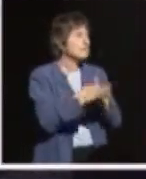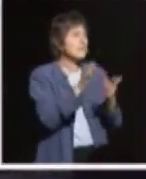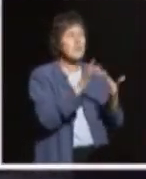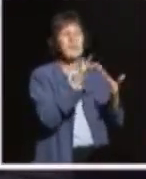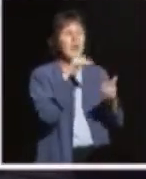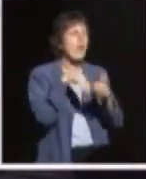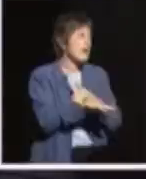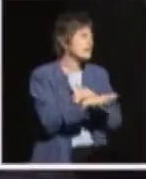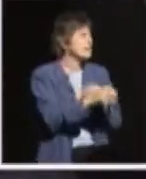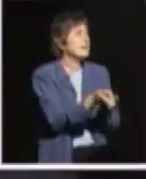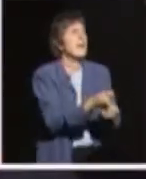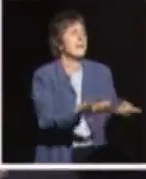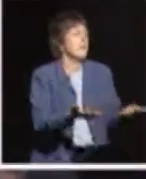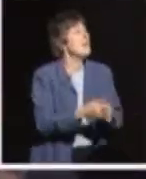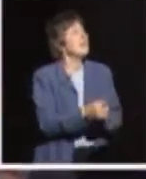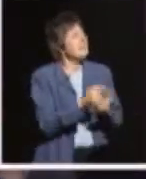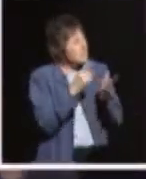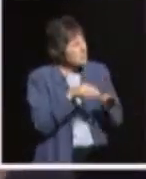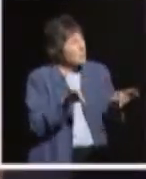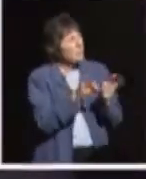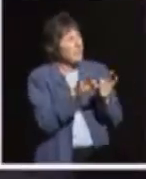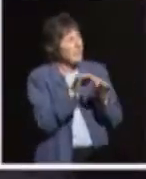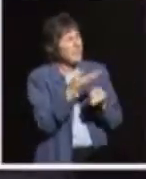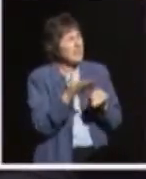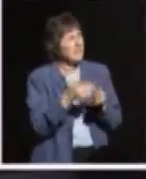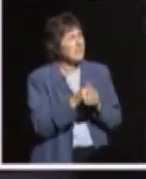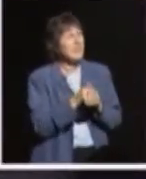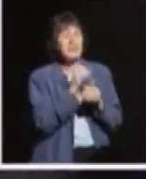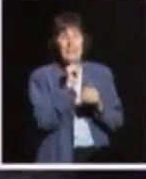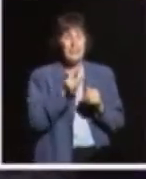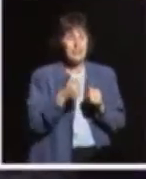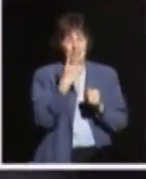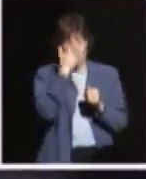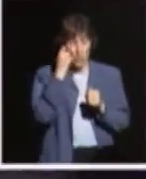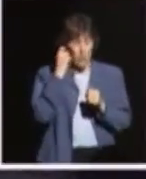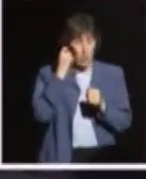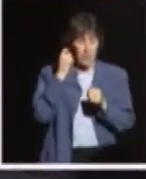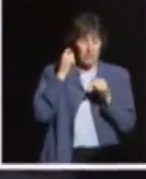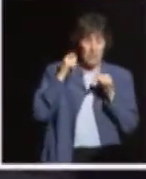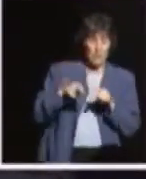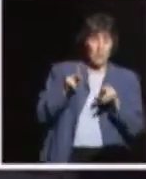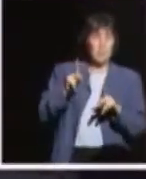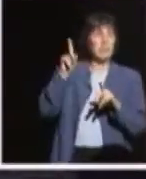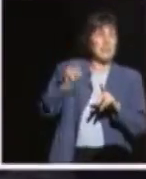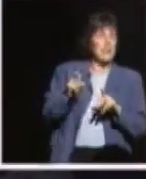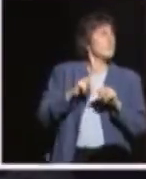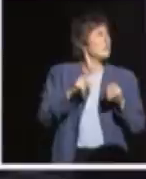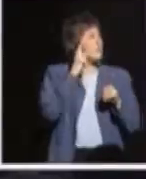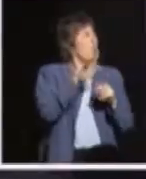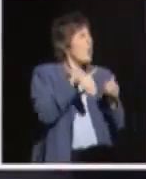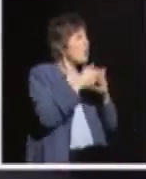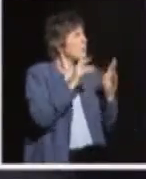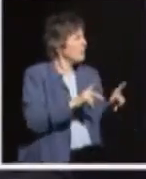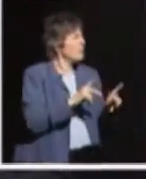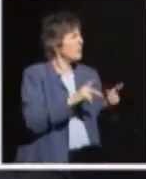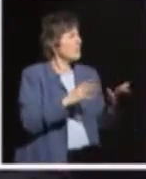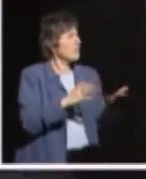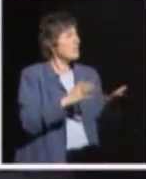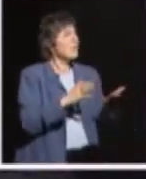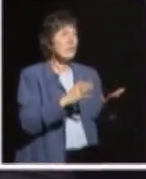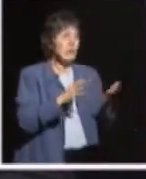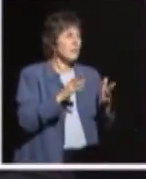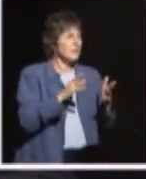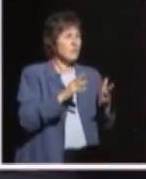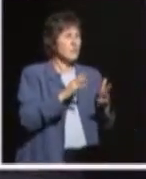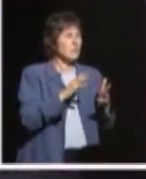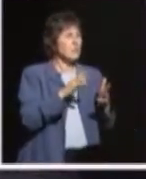Again, not just for the people who are getting this access, but for all of us to make sure that we do have a society in which everyone participates and